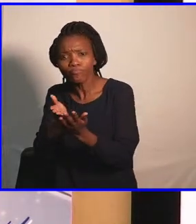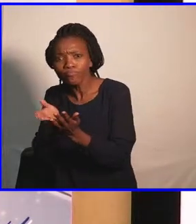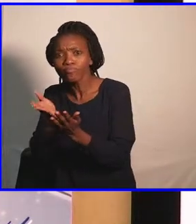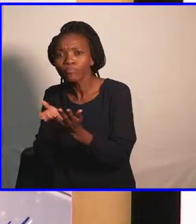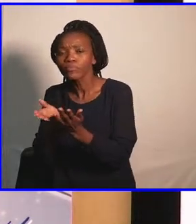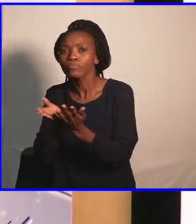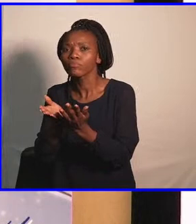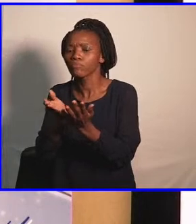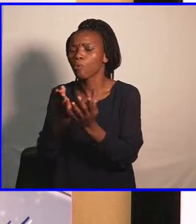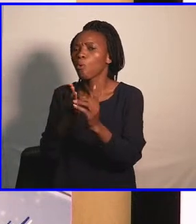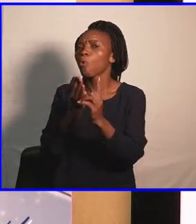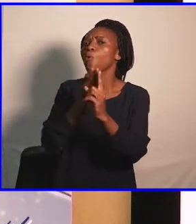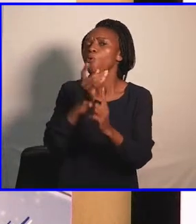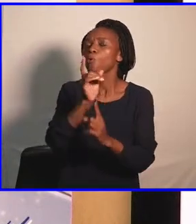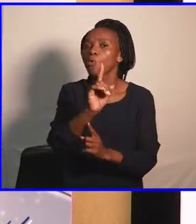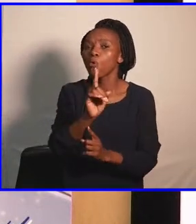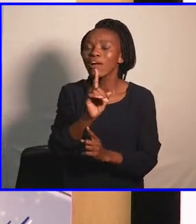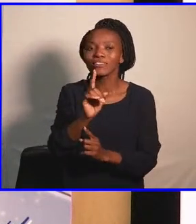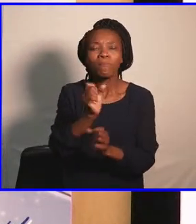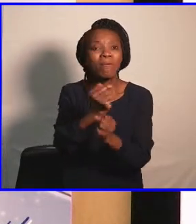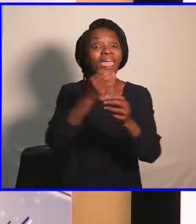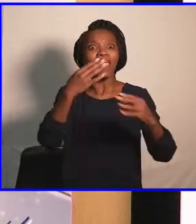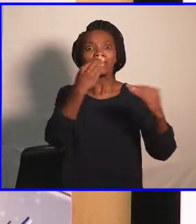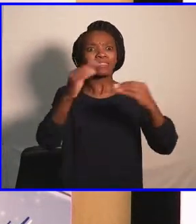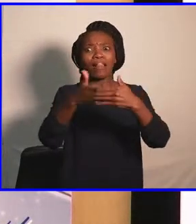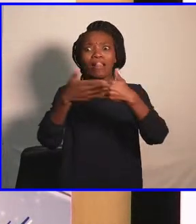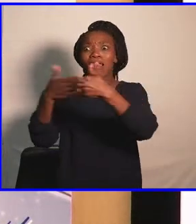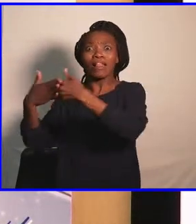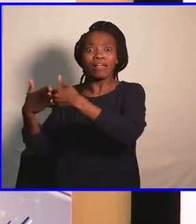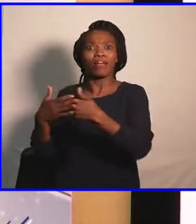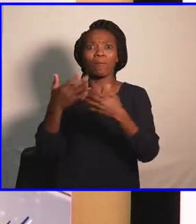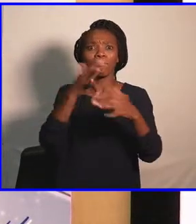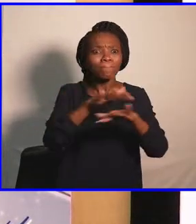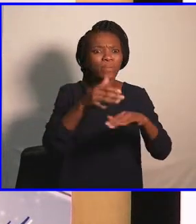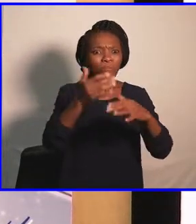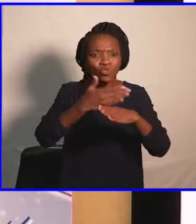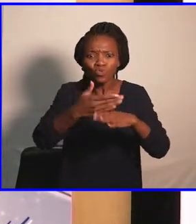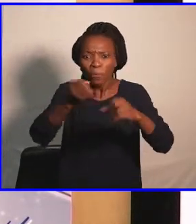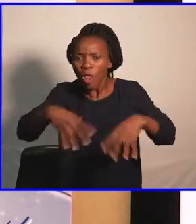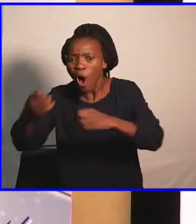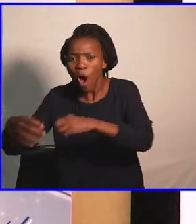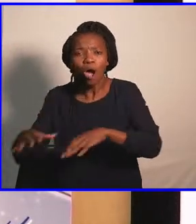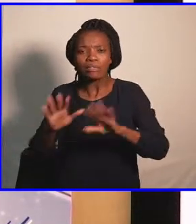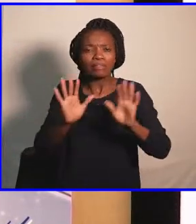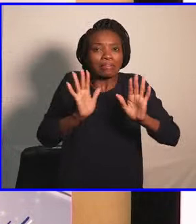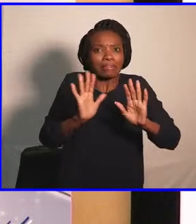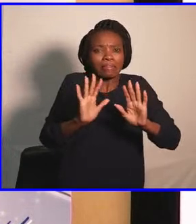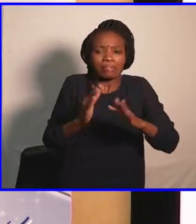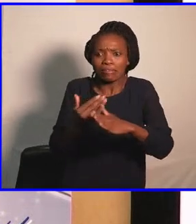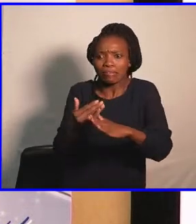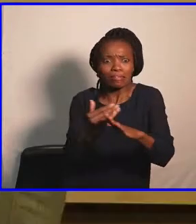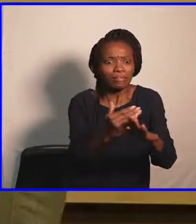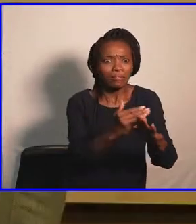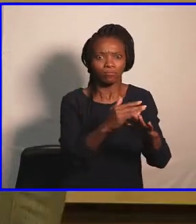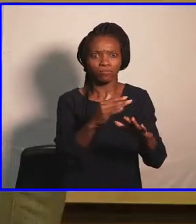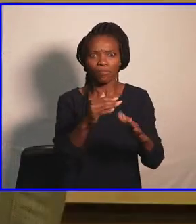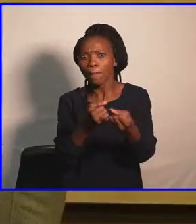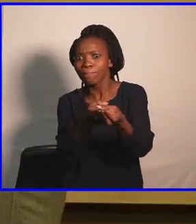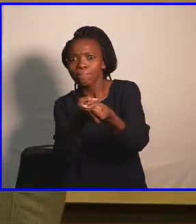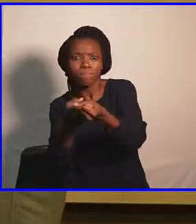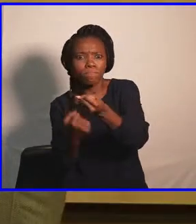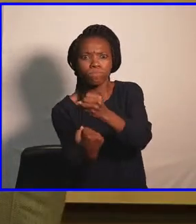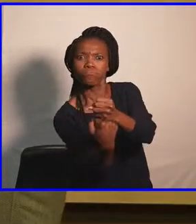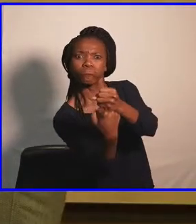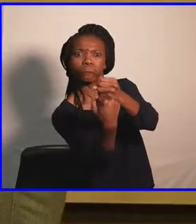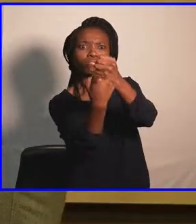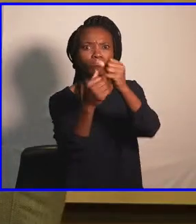prevent company closures, job losses, and to ensure that the livelihoods of workers